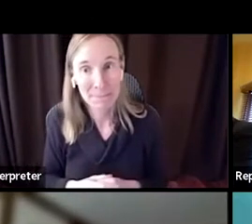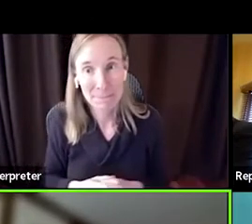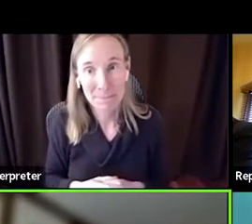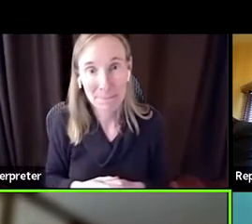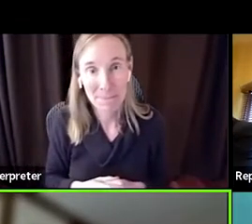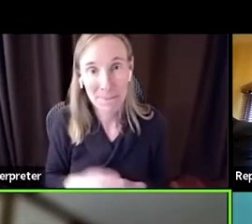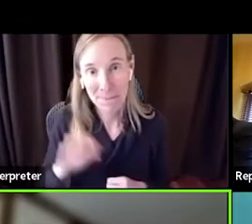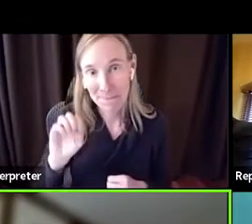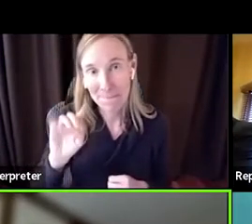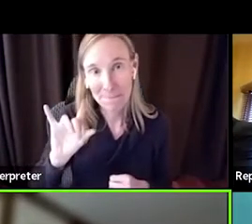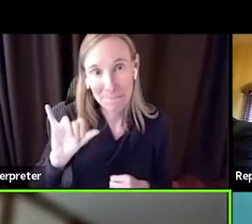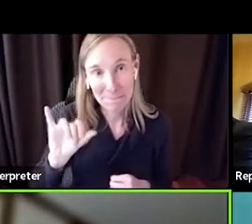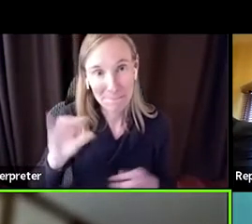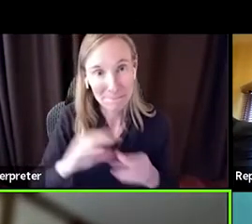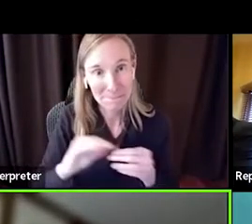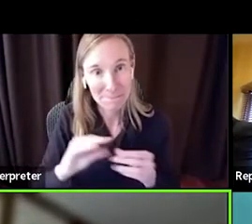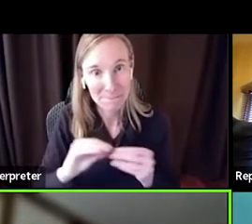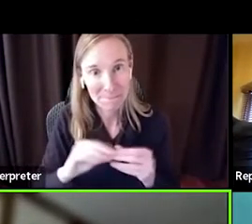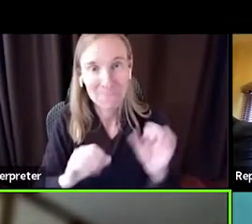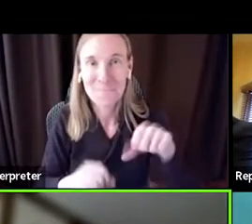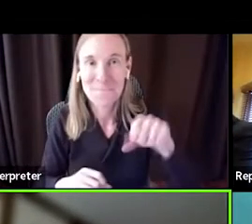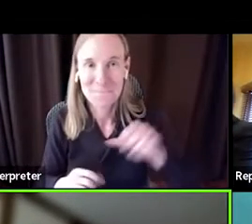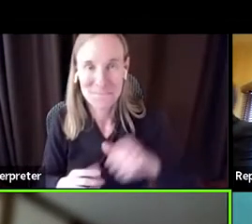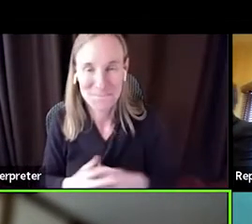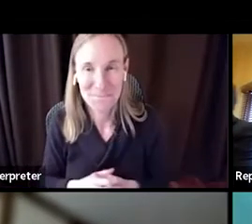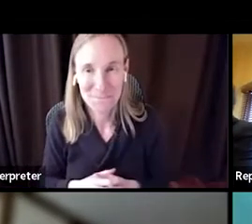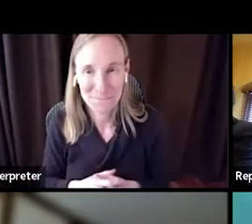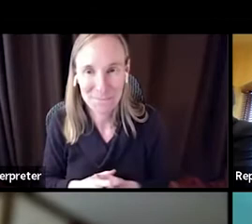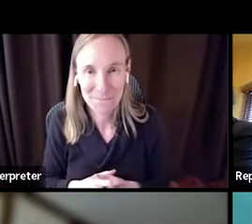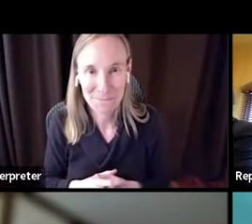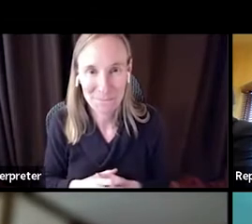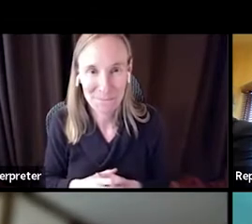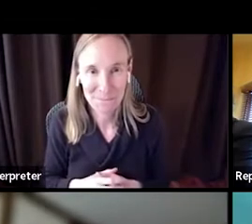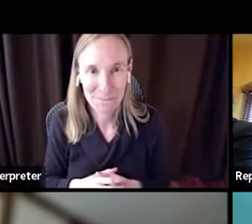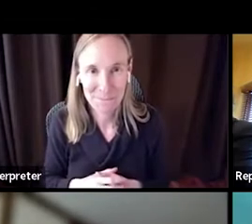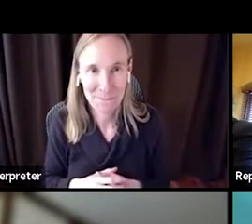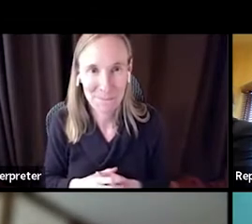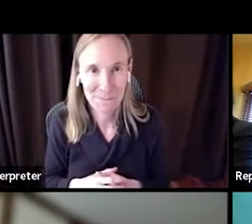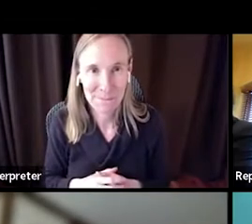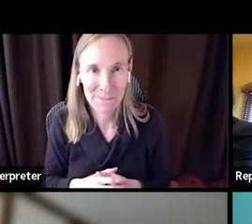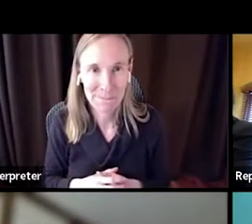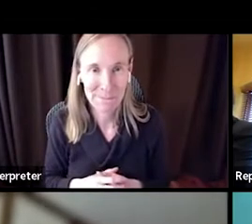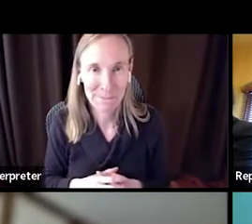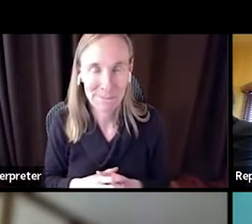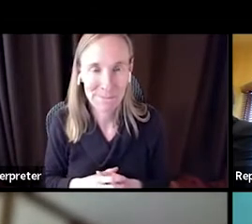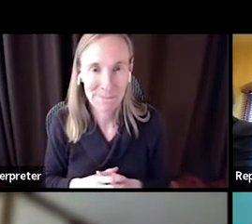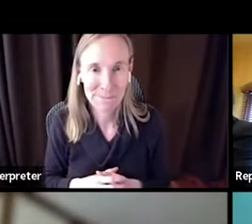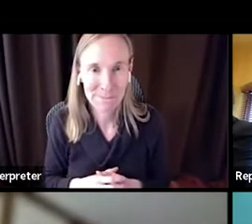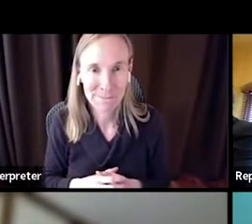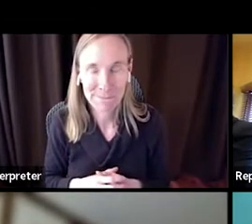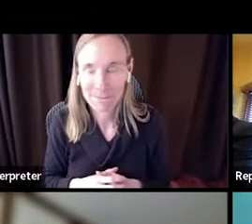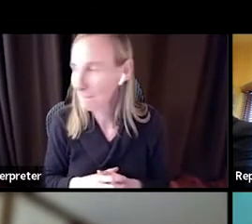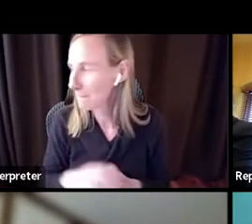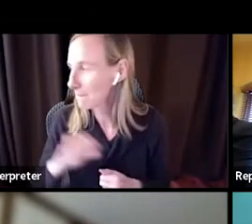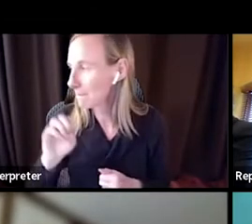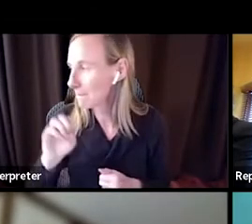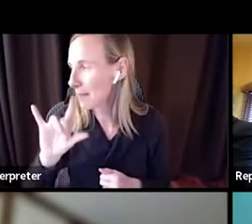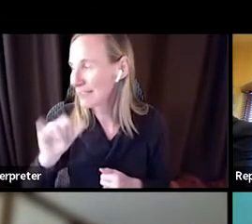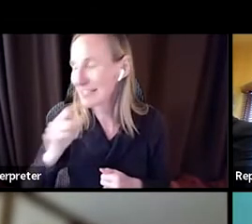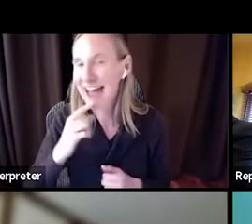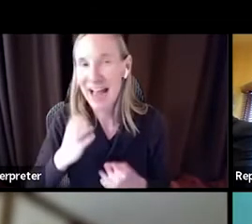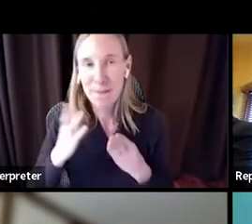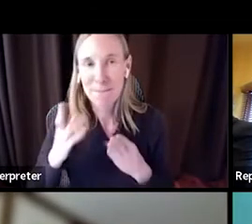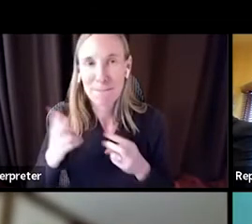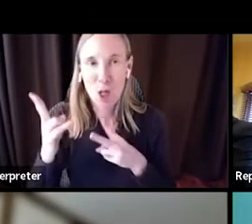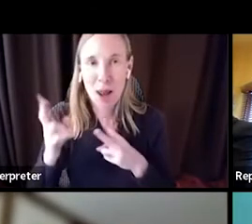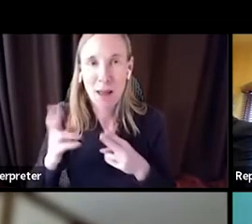Emily, do you want to speak to this? Yeah, and I can try to pull it up quickly. So